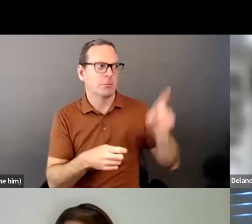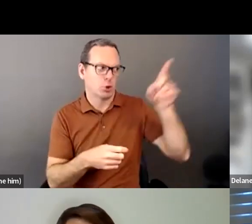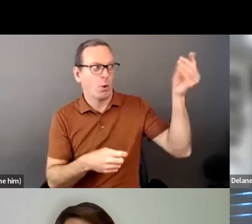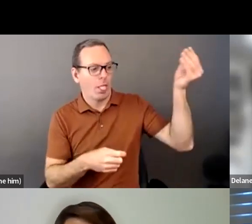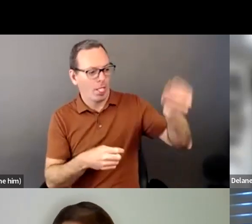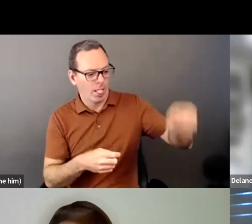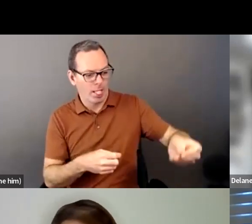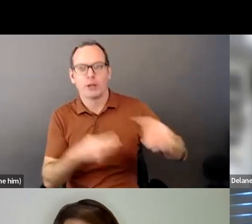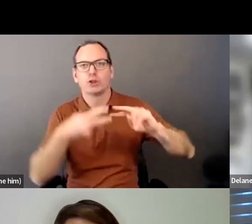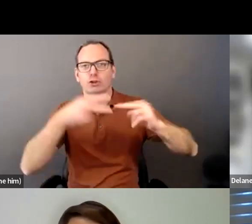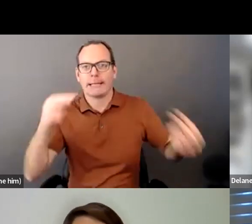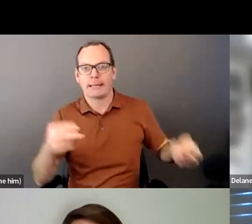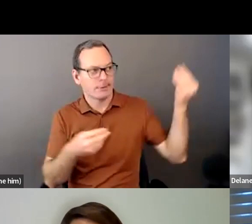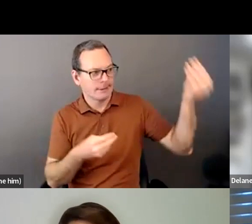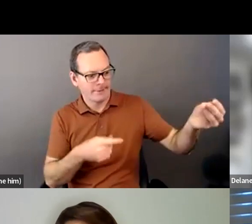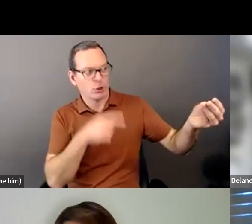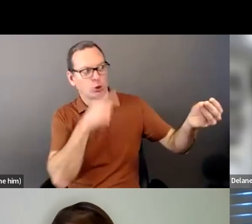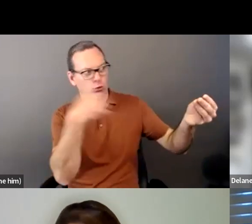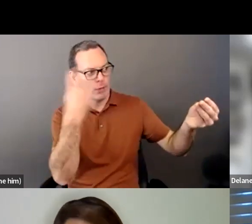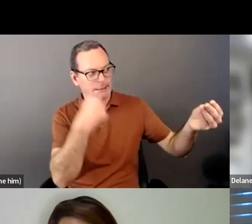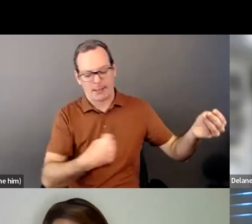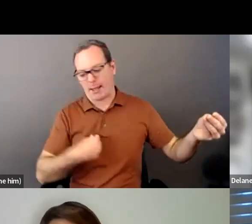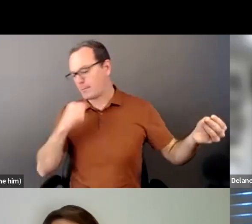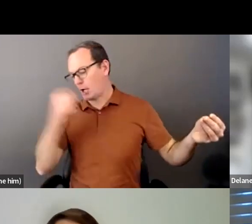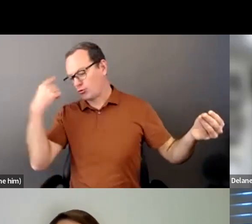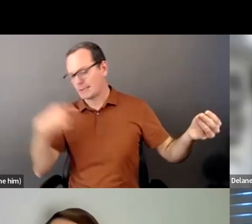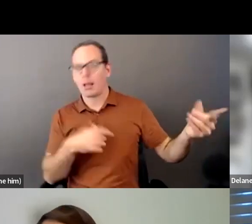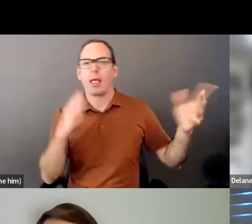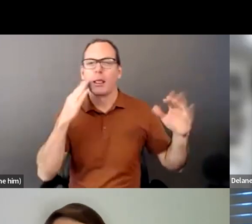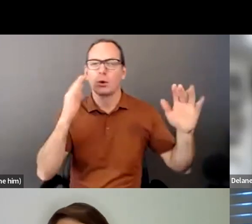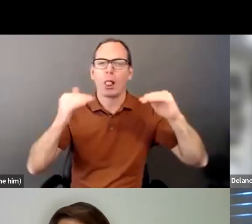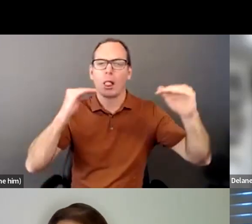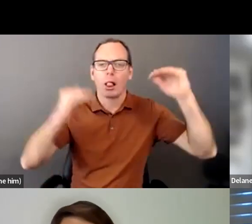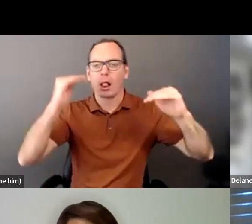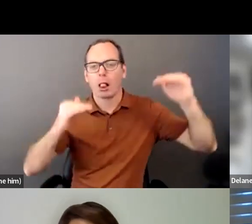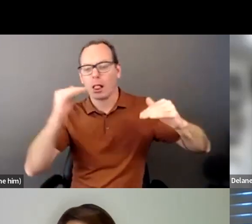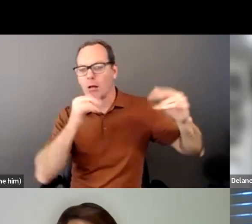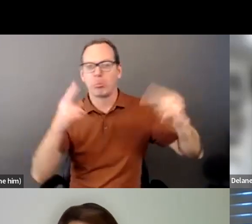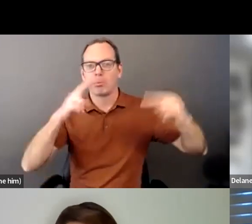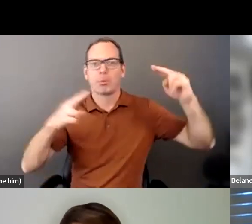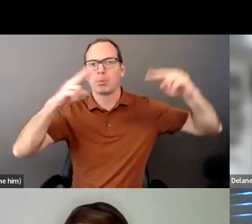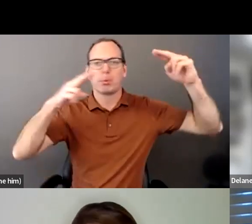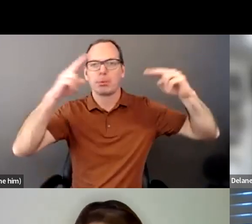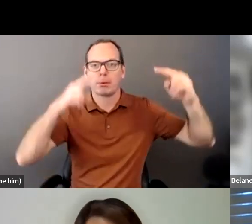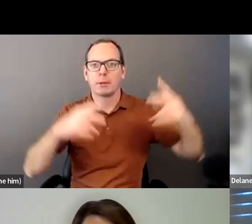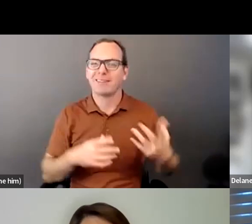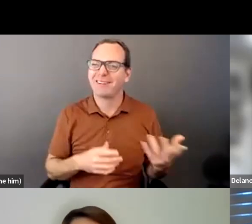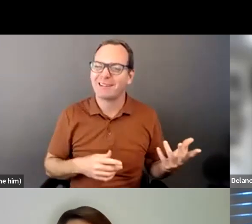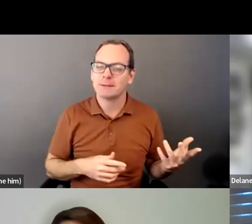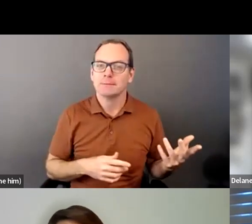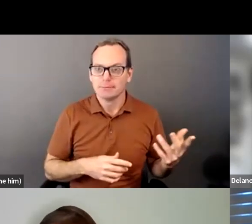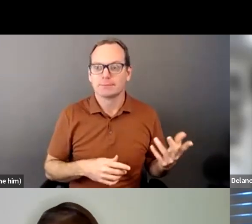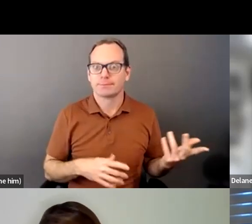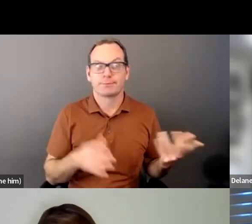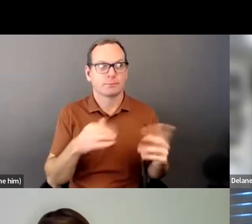genes because you're a lunatic, and therefore there is this element in him, and that's your problem. You're making people call him a lunatic.